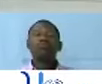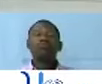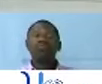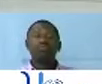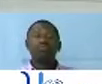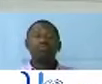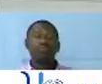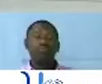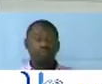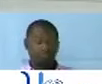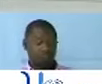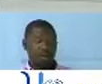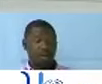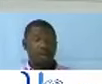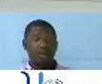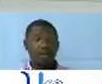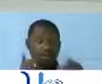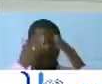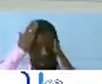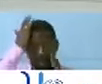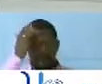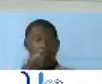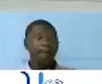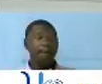ño xamné ni ñu am ngannaay lañ won.